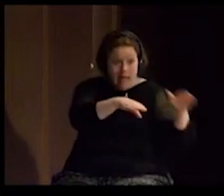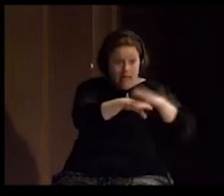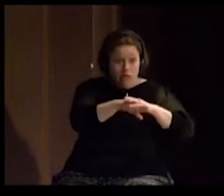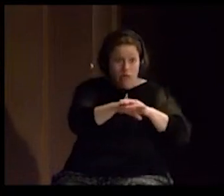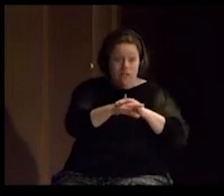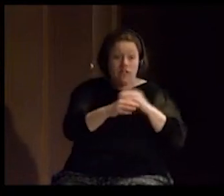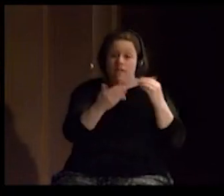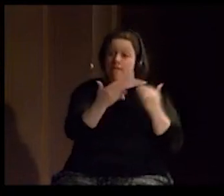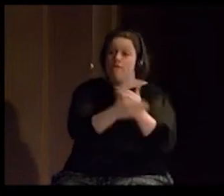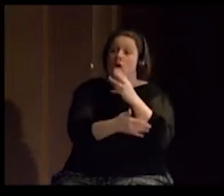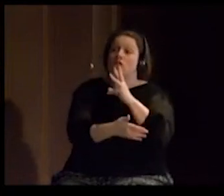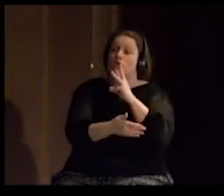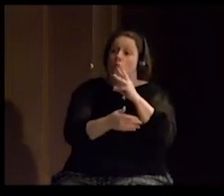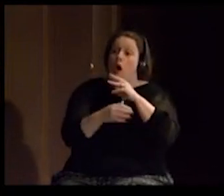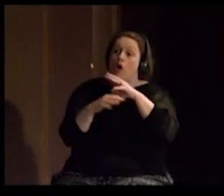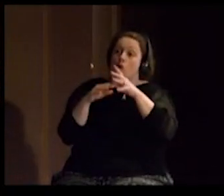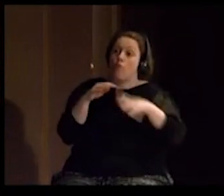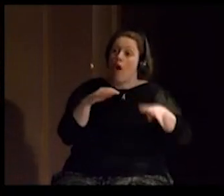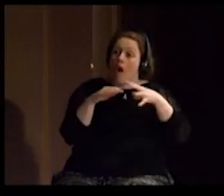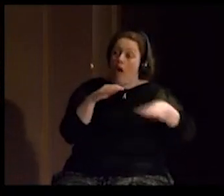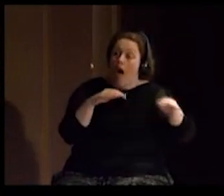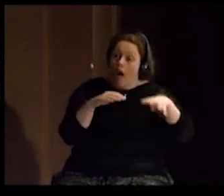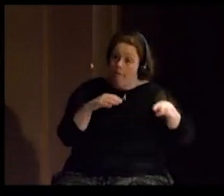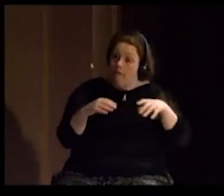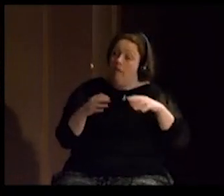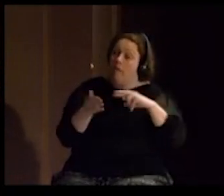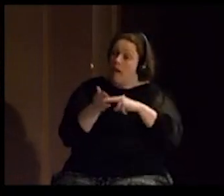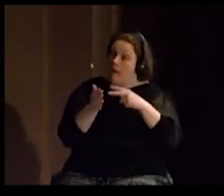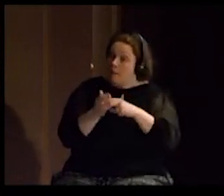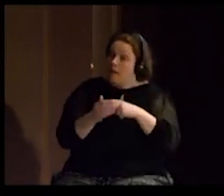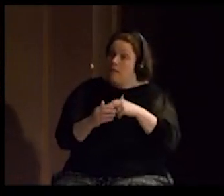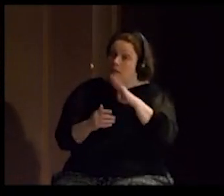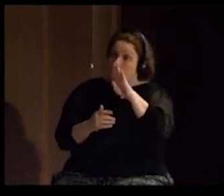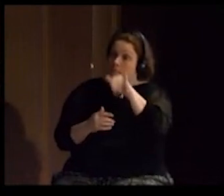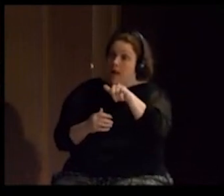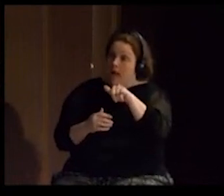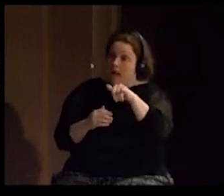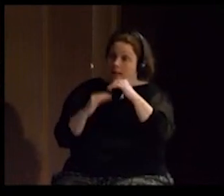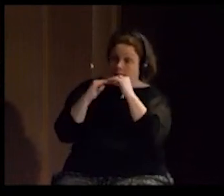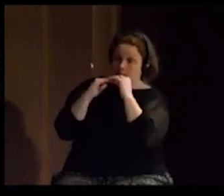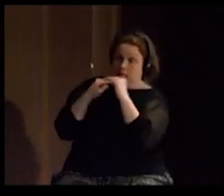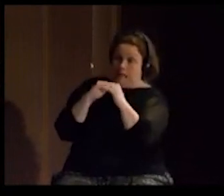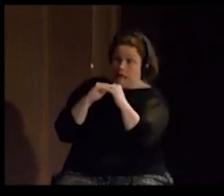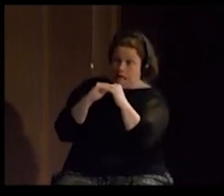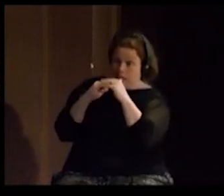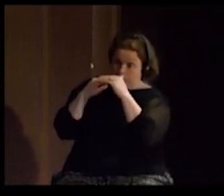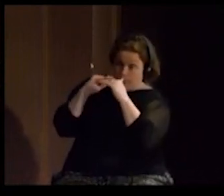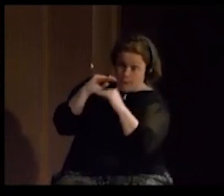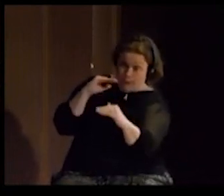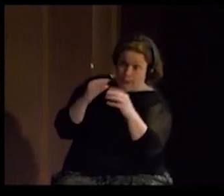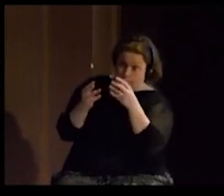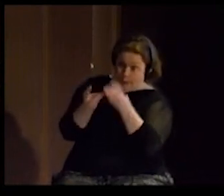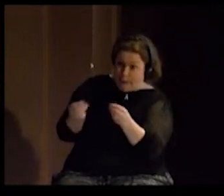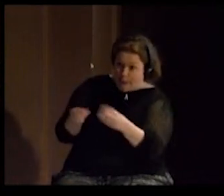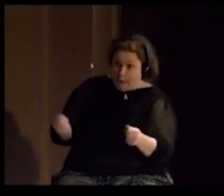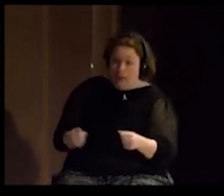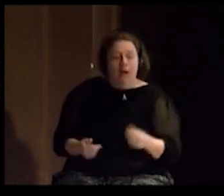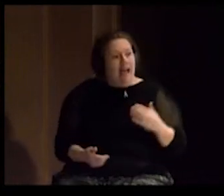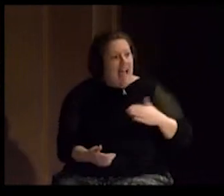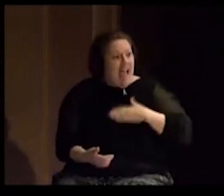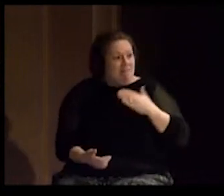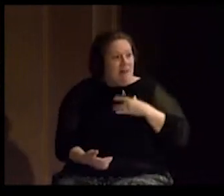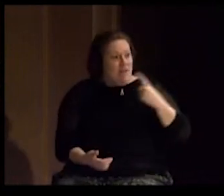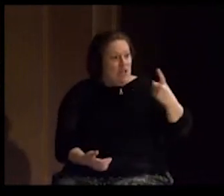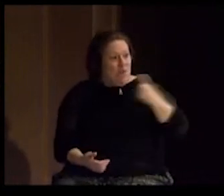runoff, and therefore is the salinity of the bay decreasing as well? I'm glad you're actually asking this question. We just